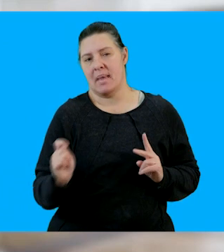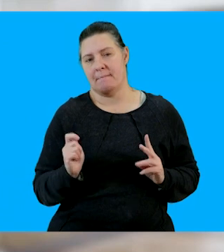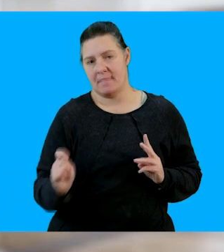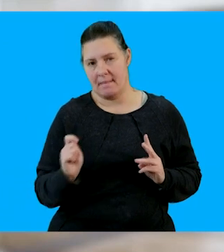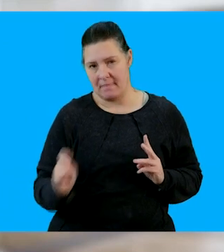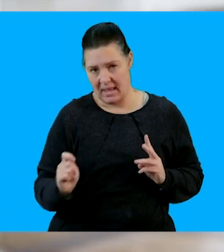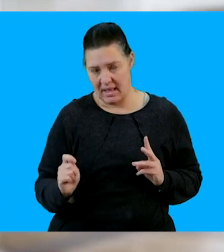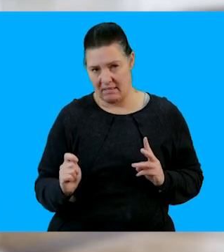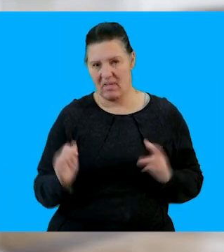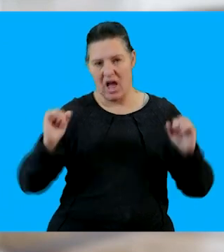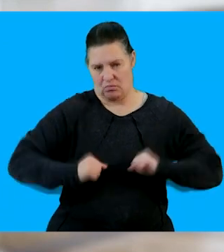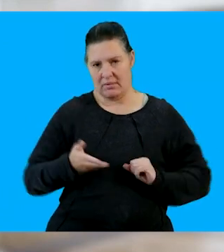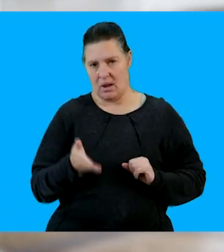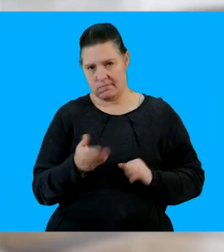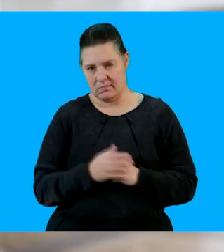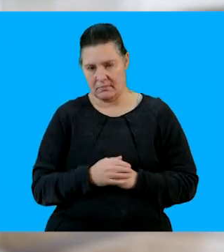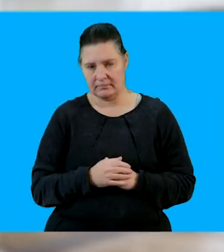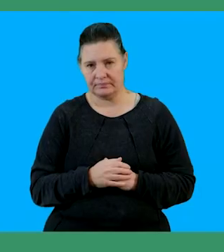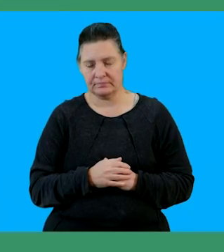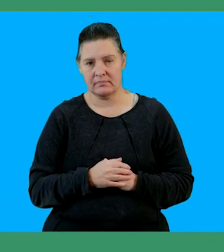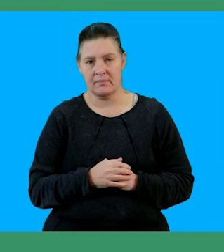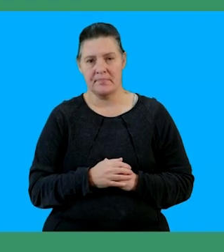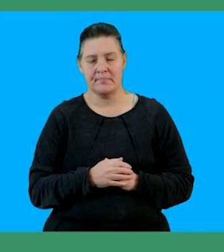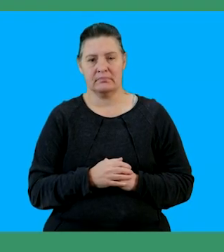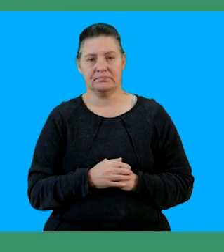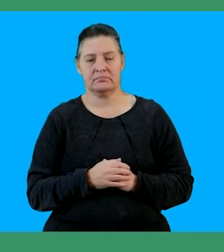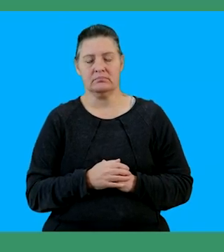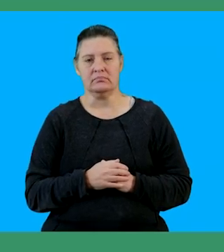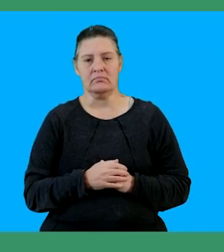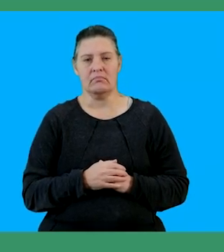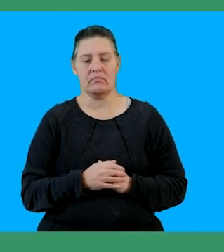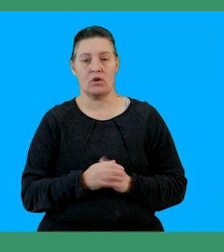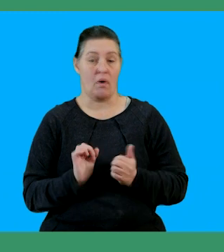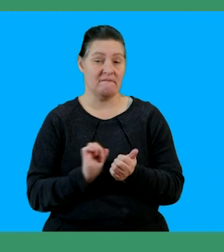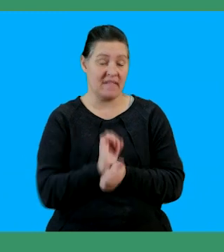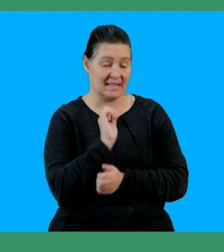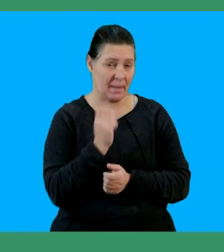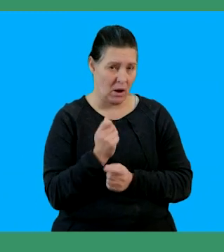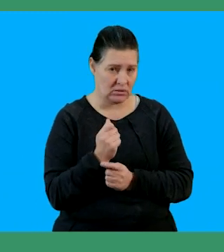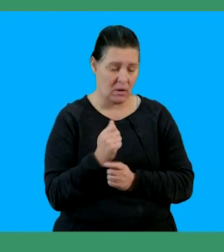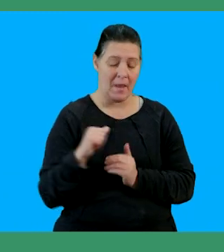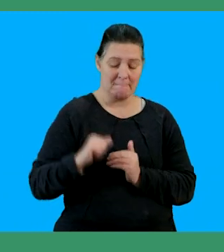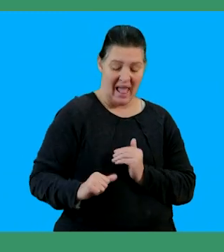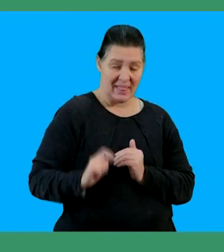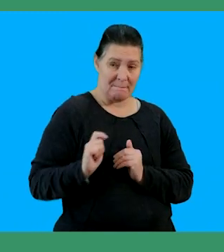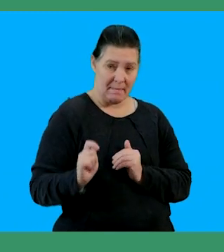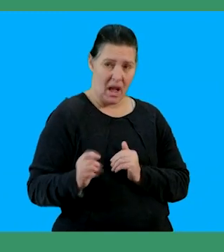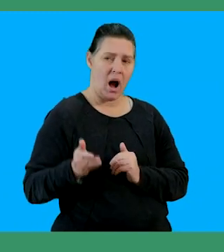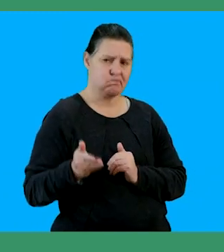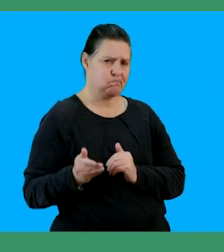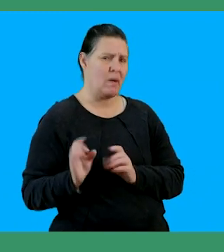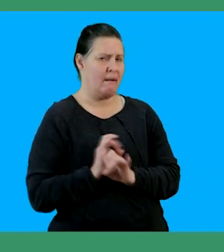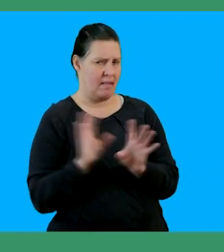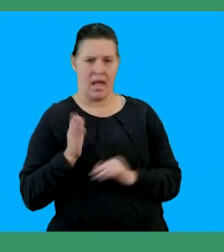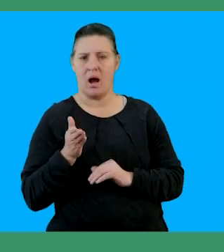lease agreement. In the contract, the fixed amount or monthly premium must